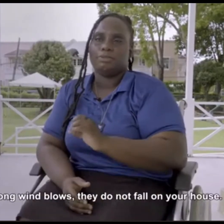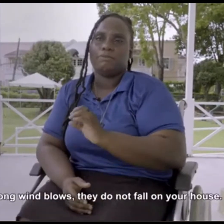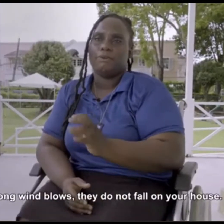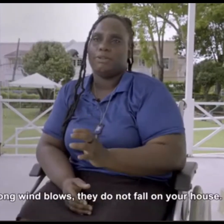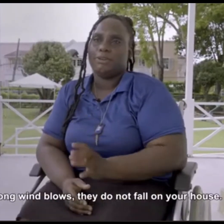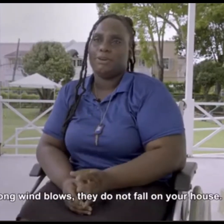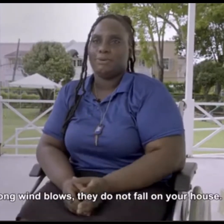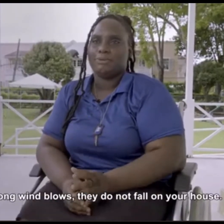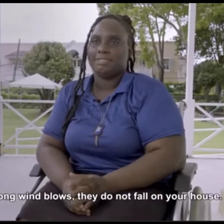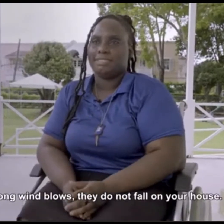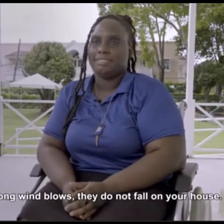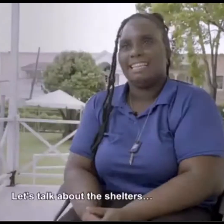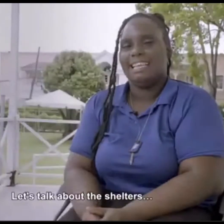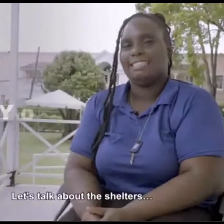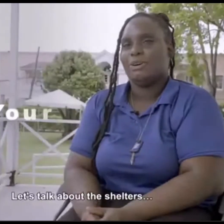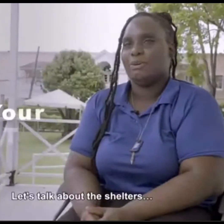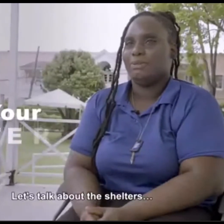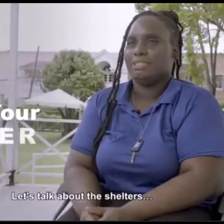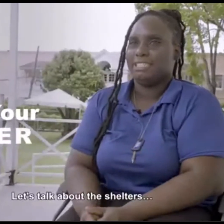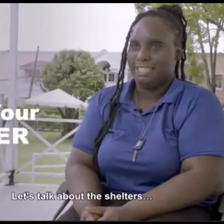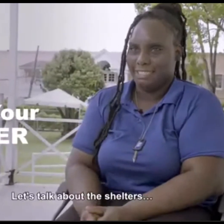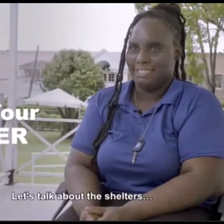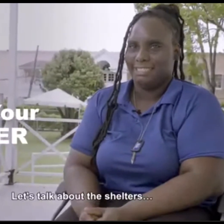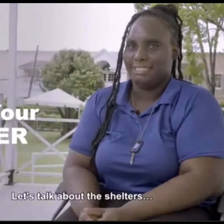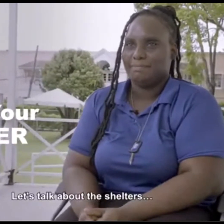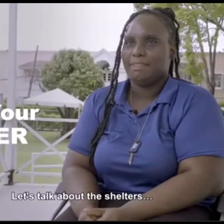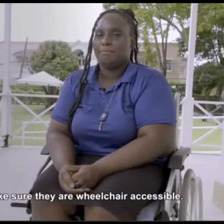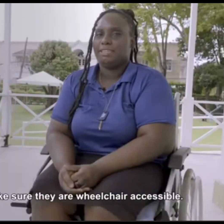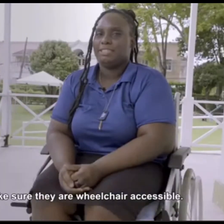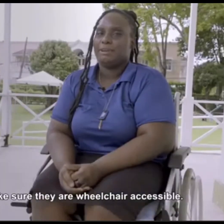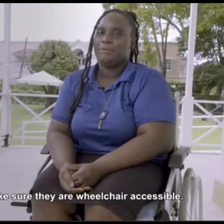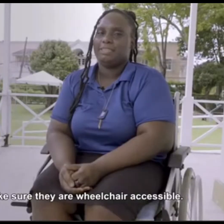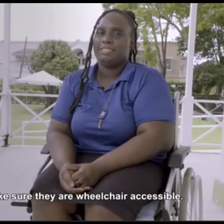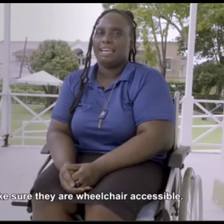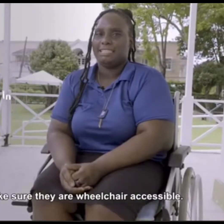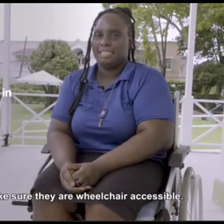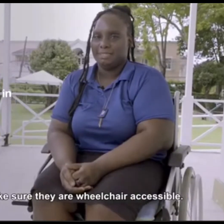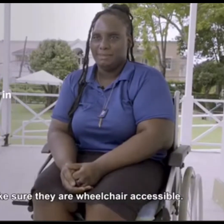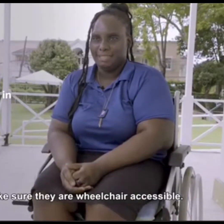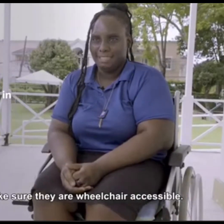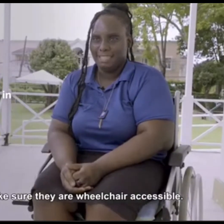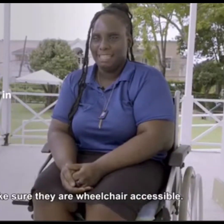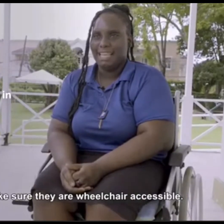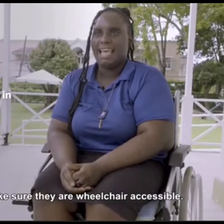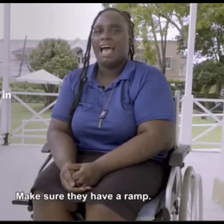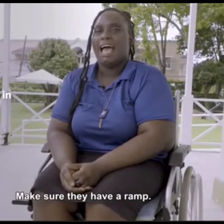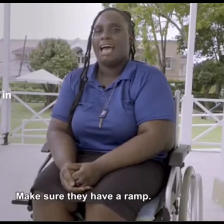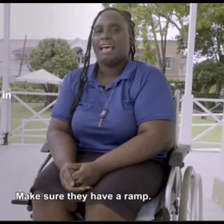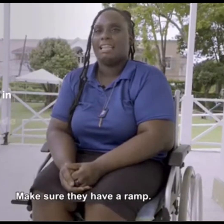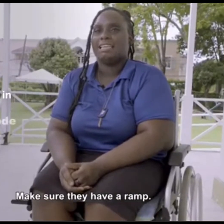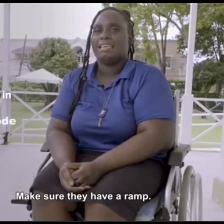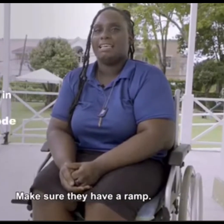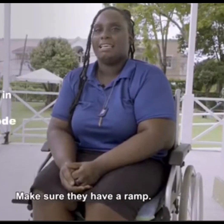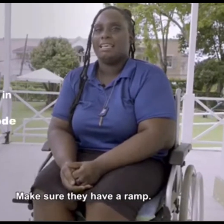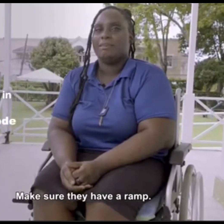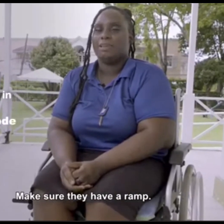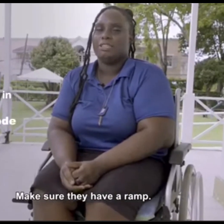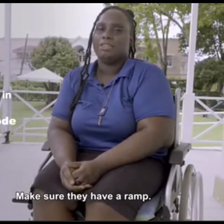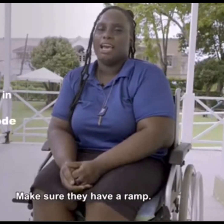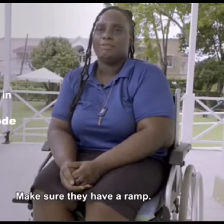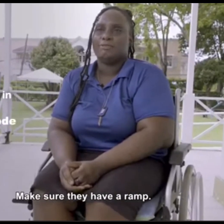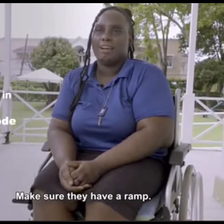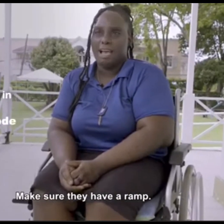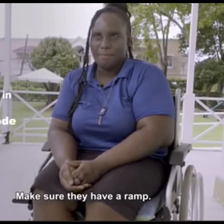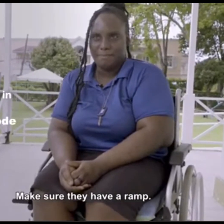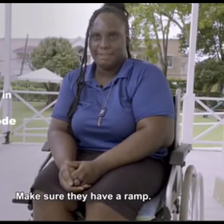wind blows, it doesn't fall on your house. Let's talk about the shelters. Make sure they're wheelchair accessible and